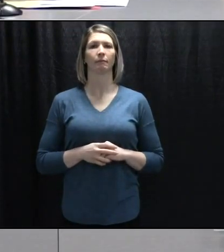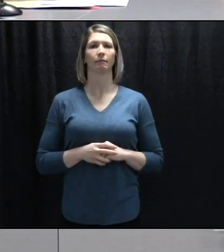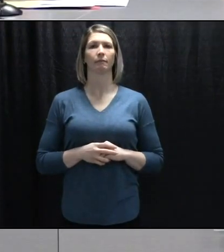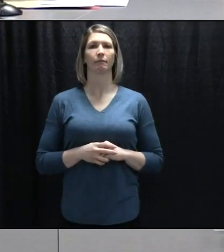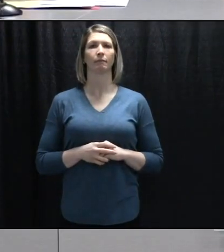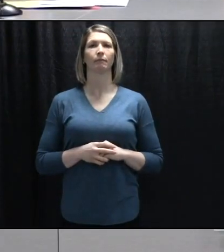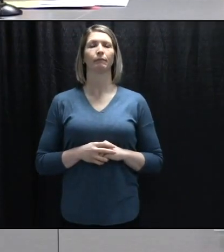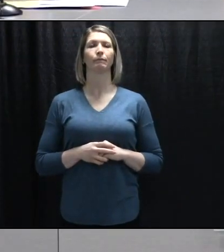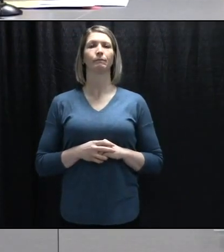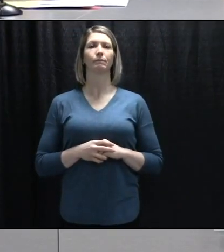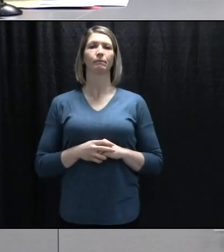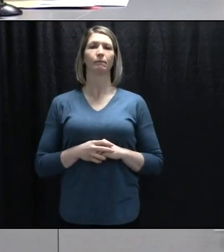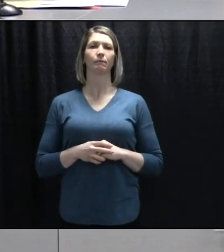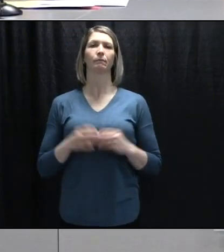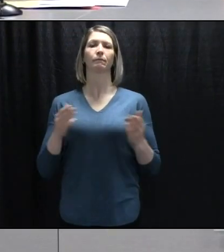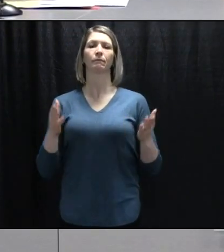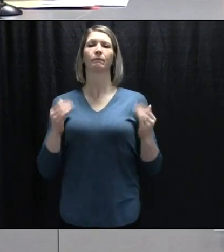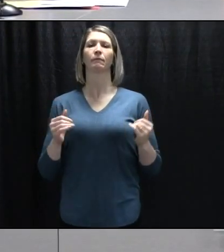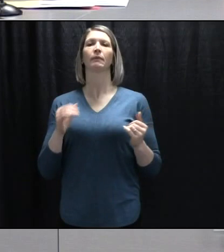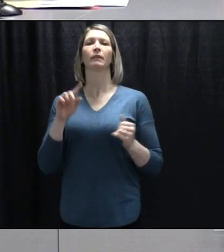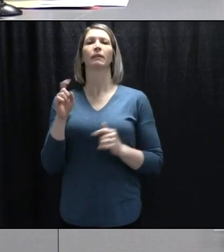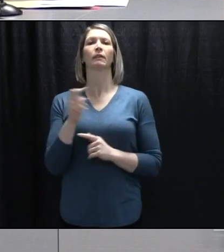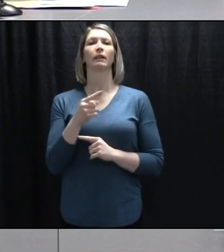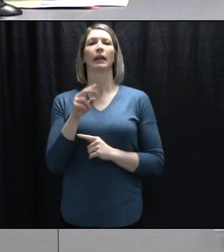from Kellyanne Roberts of NTV News.